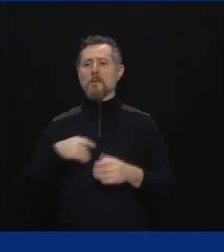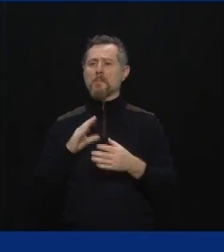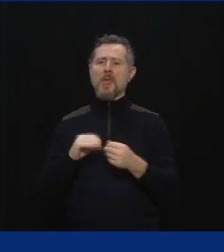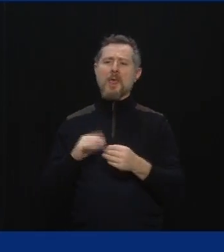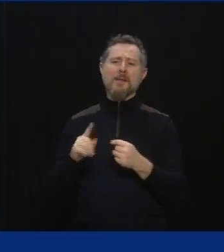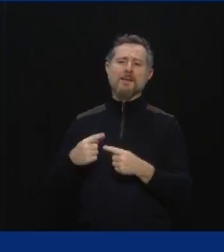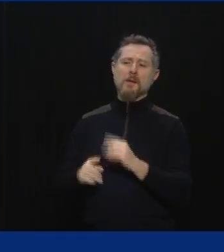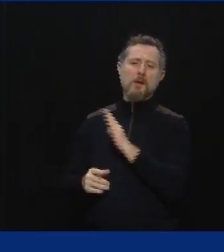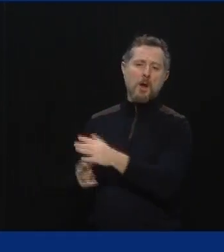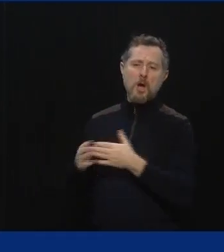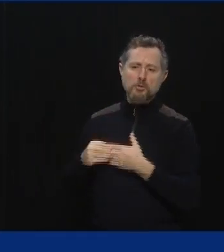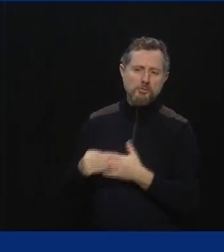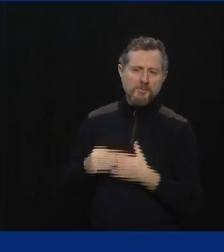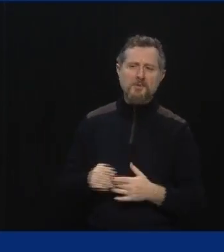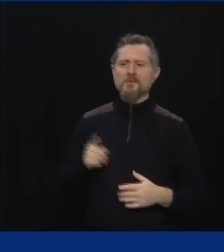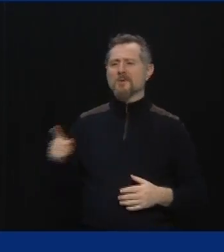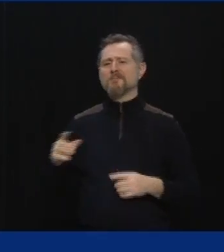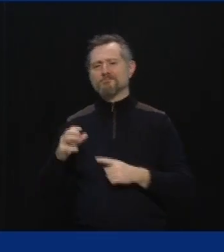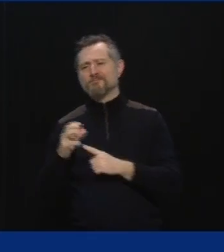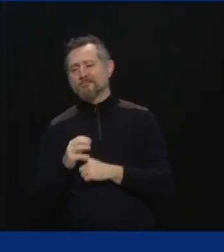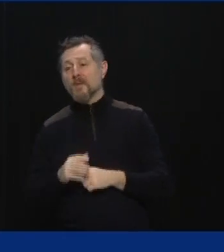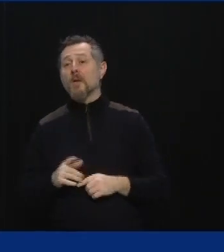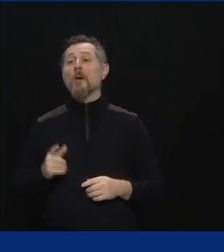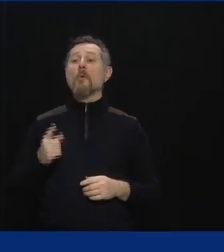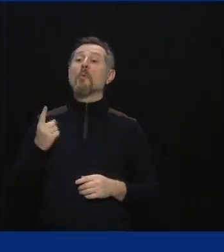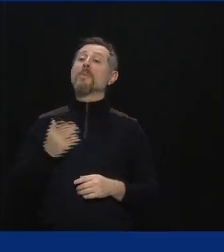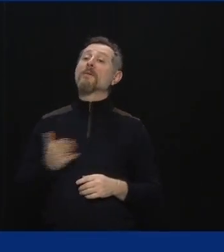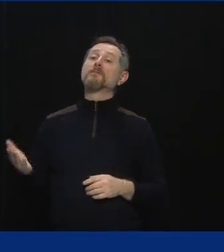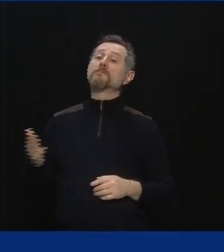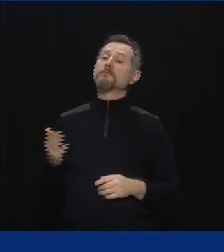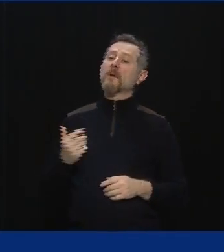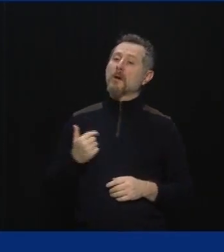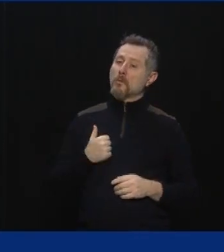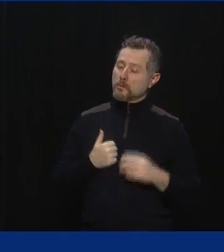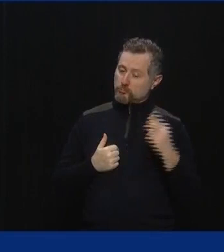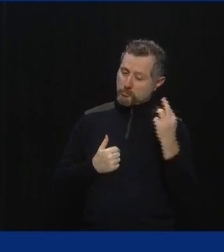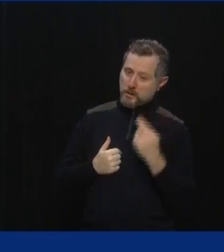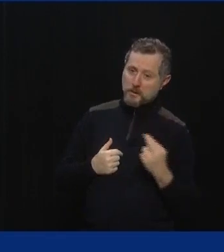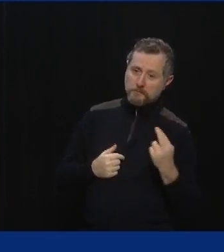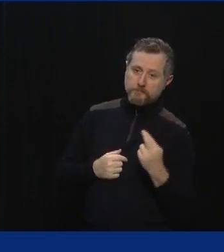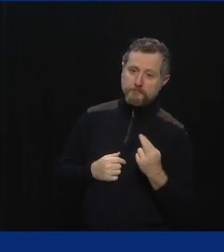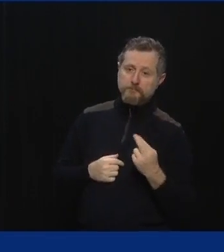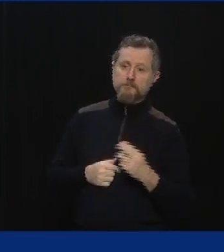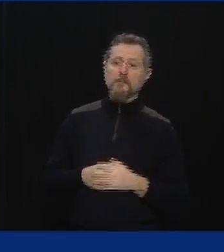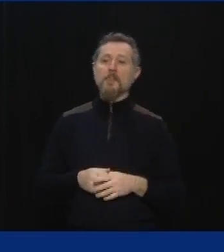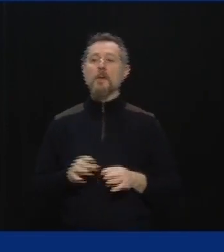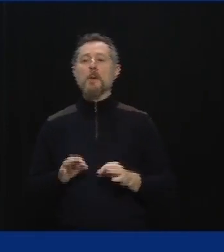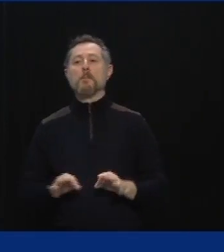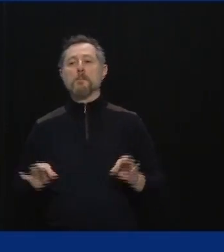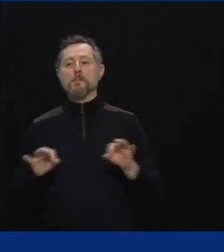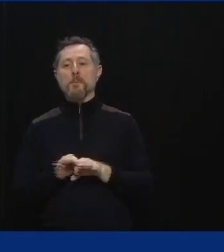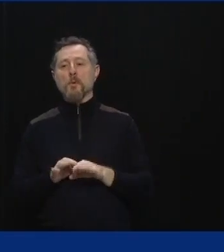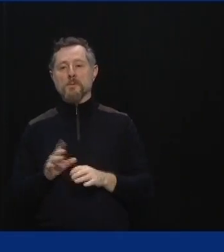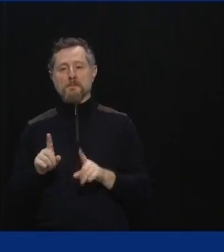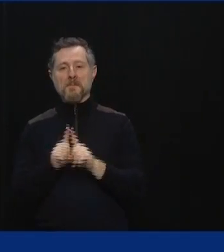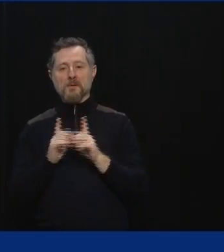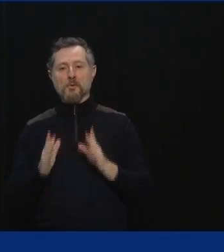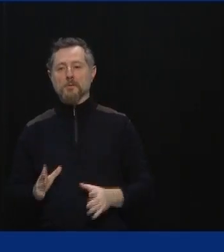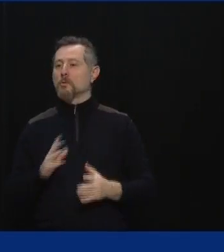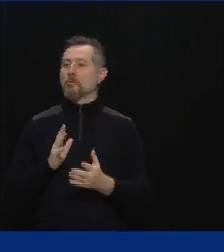leadership. And one of the things I've come to learn, because it's important to have mentors in this